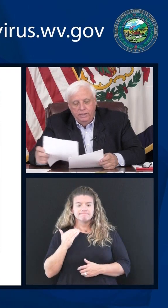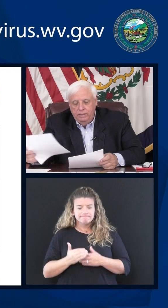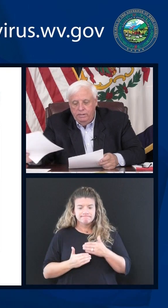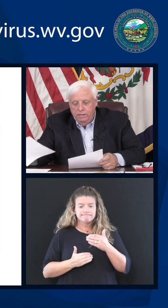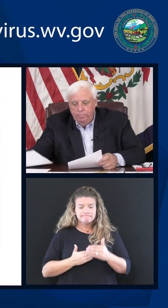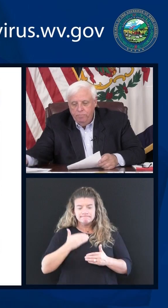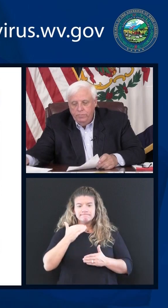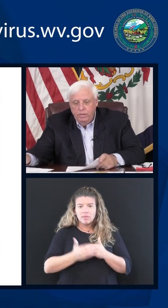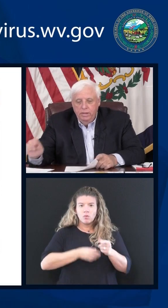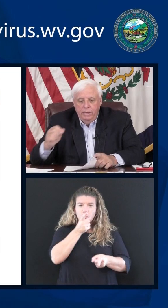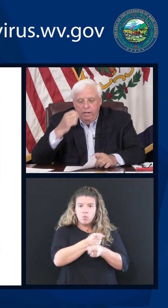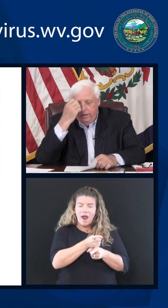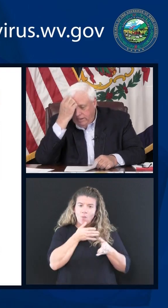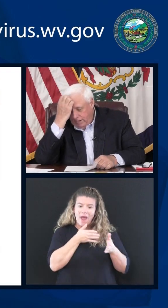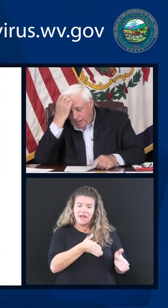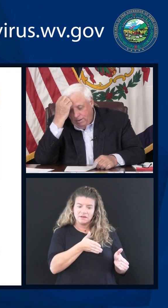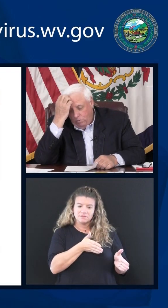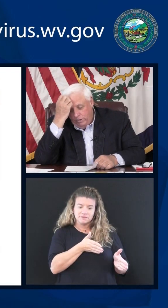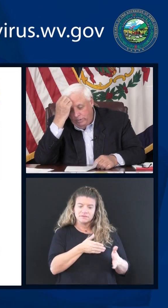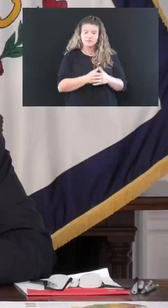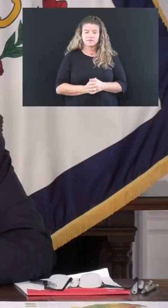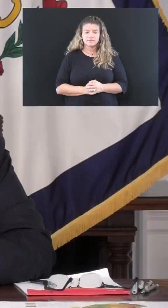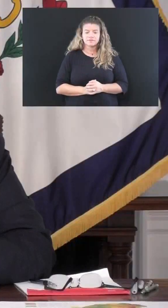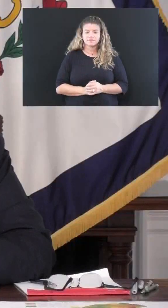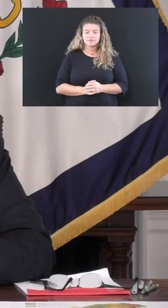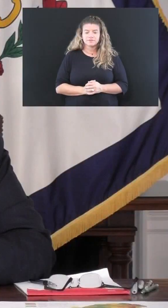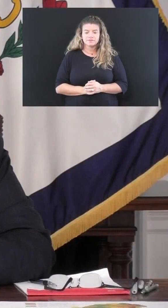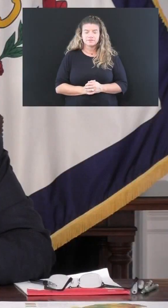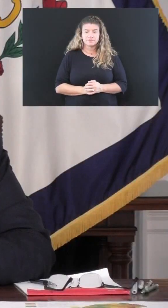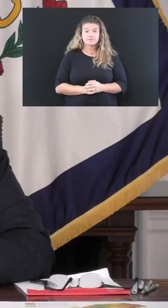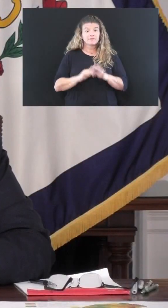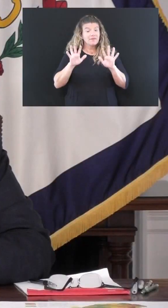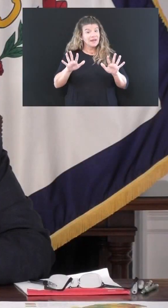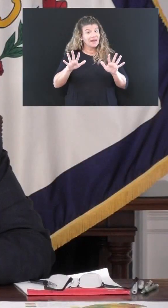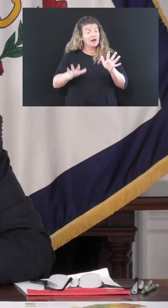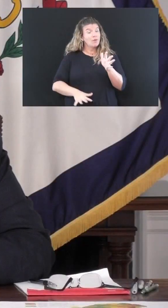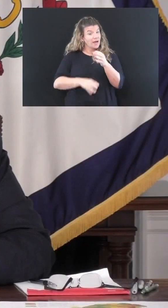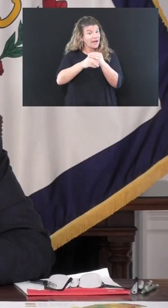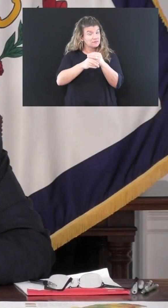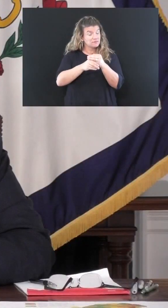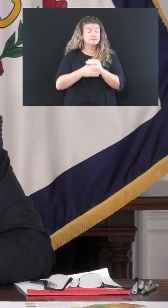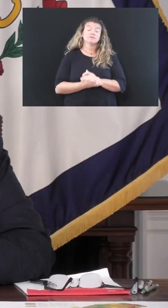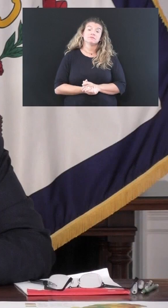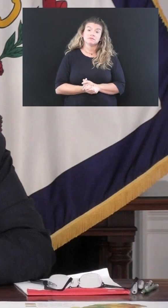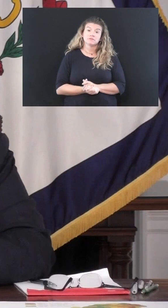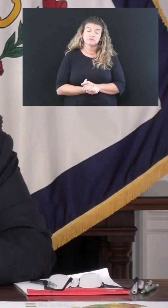there. And now I want to just add just this.